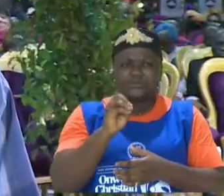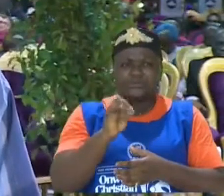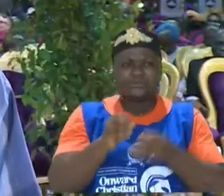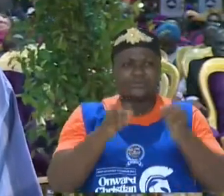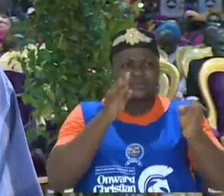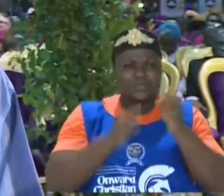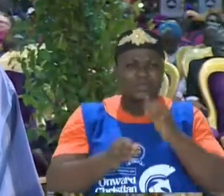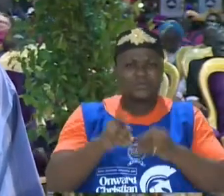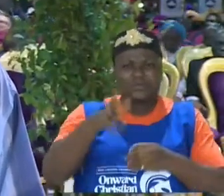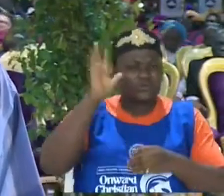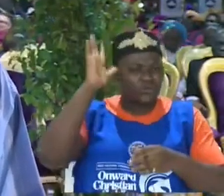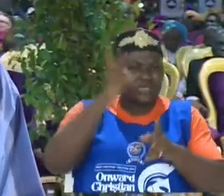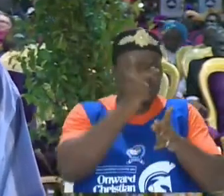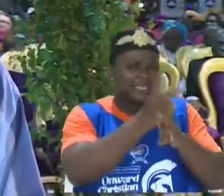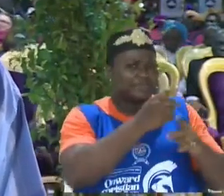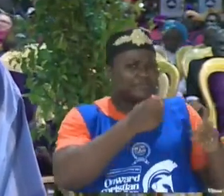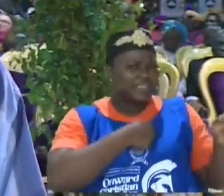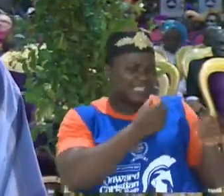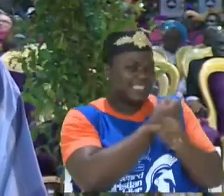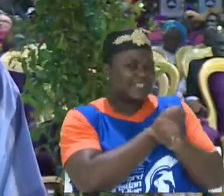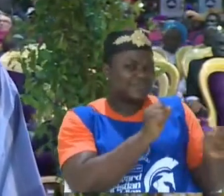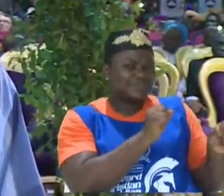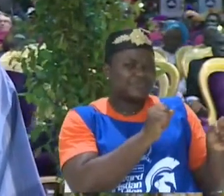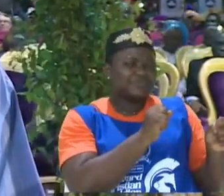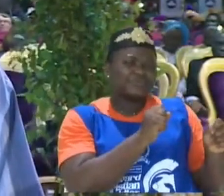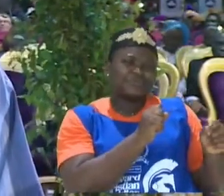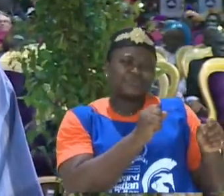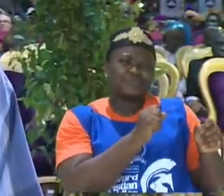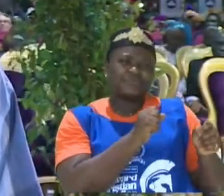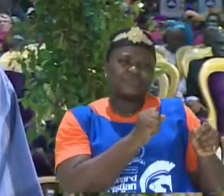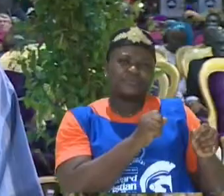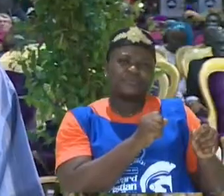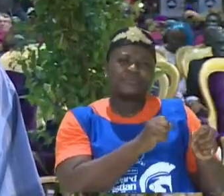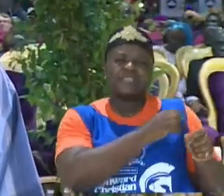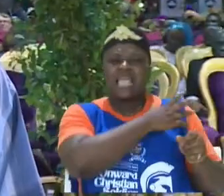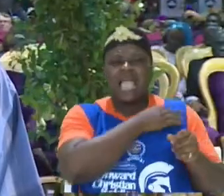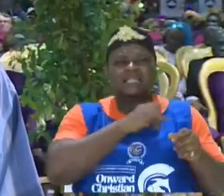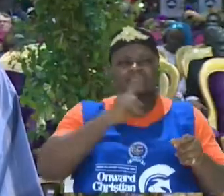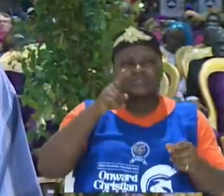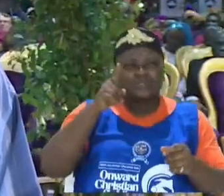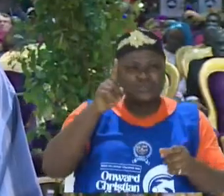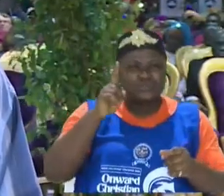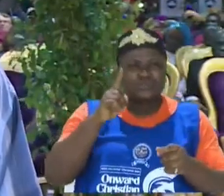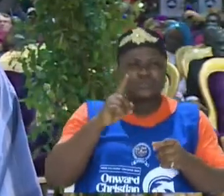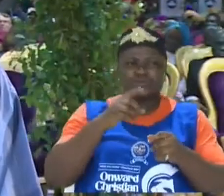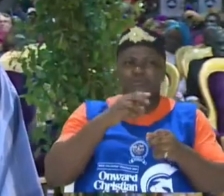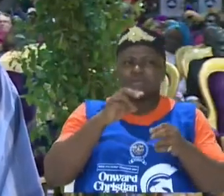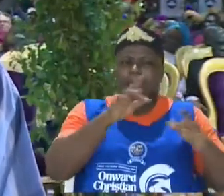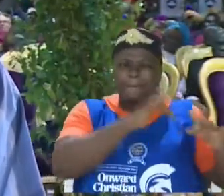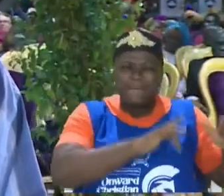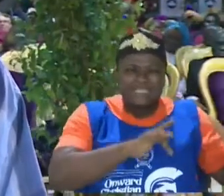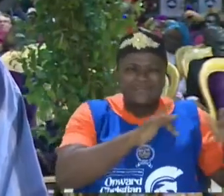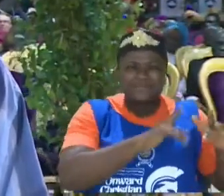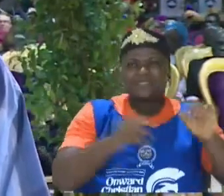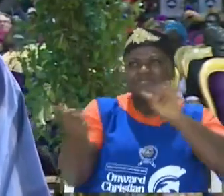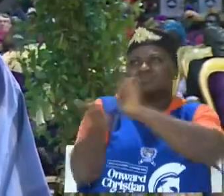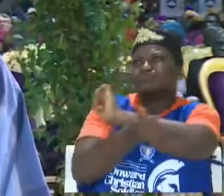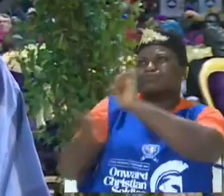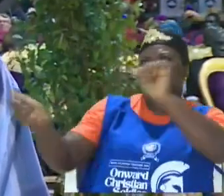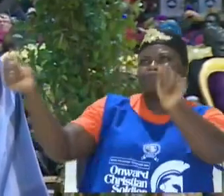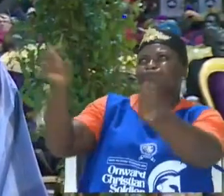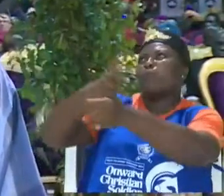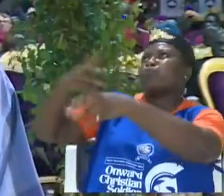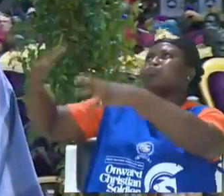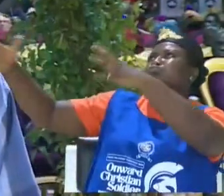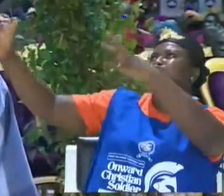will keep me safe in Gainesville, and you will kindly and mercifully divert the wind from